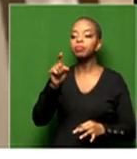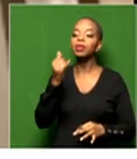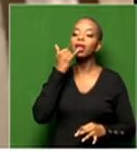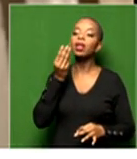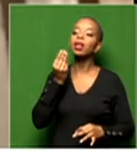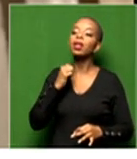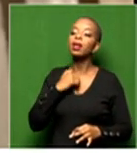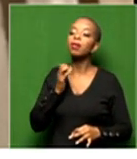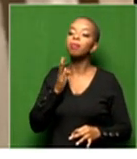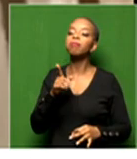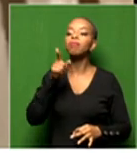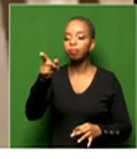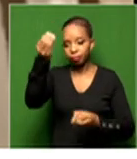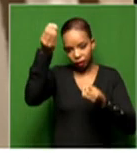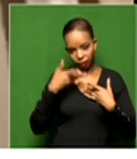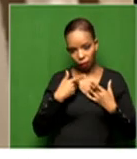by SMS.